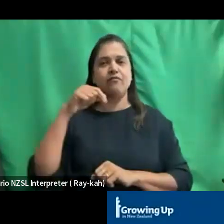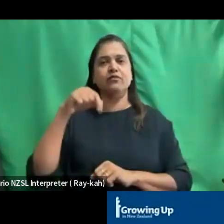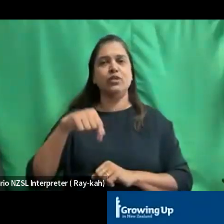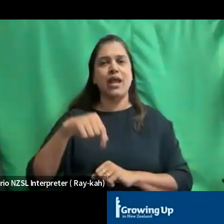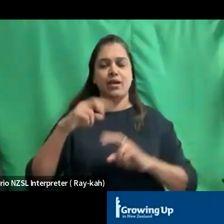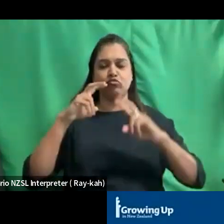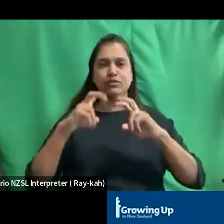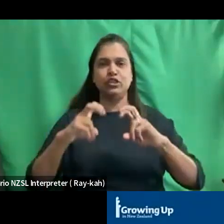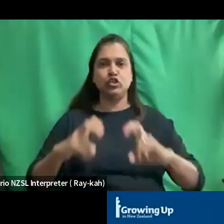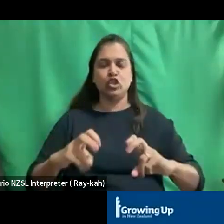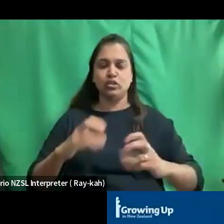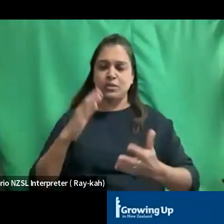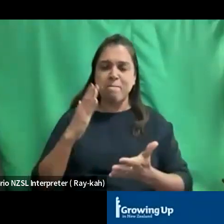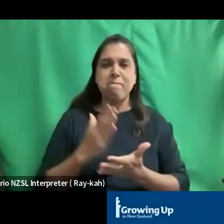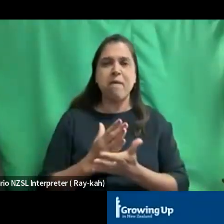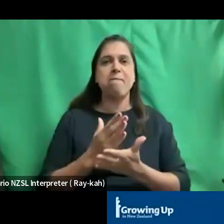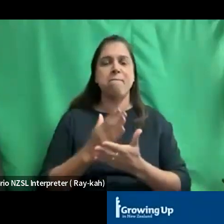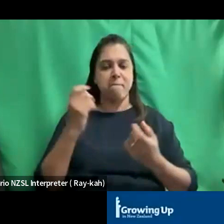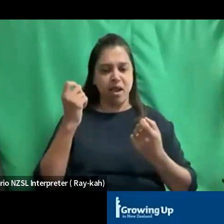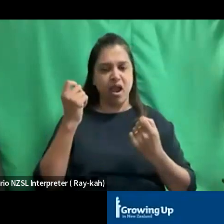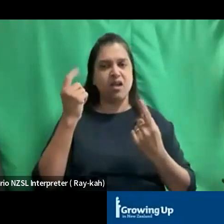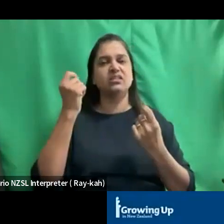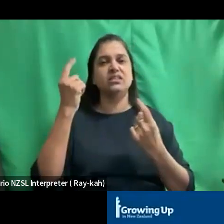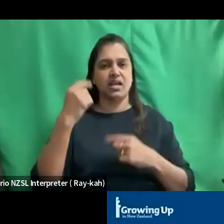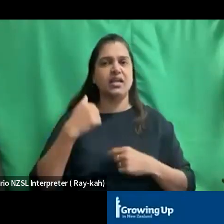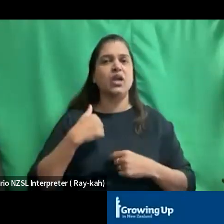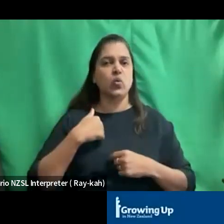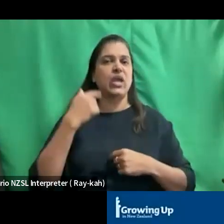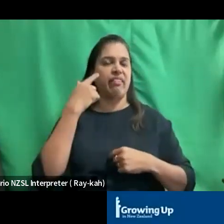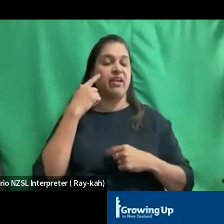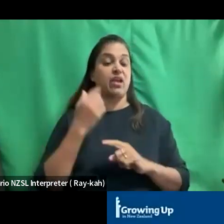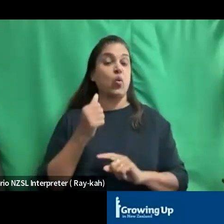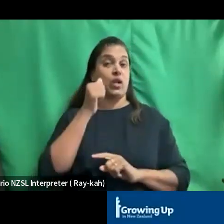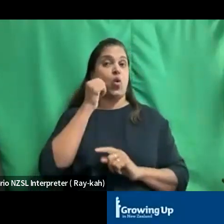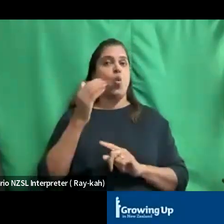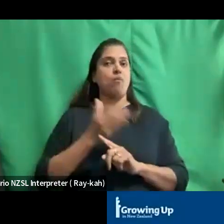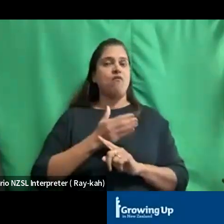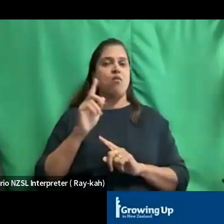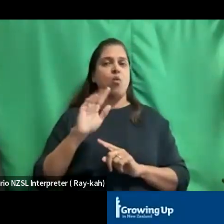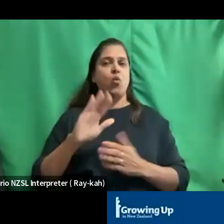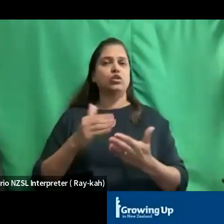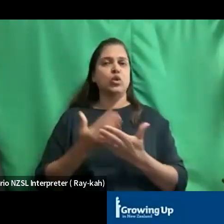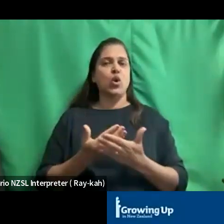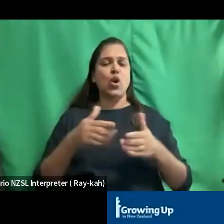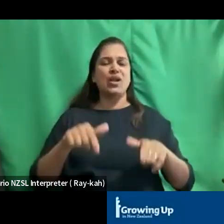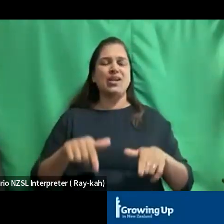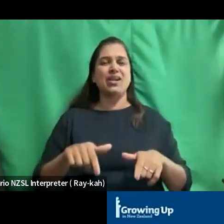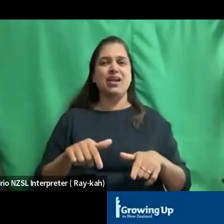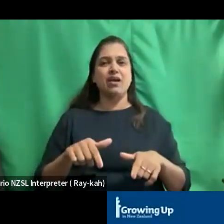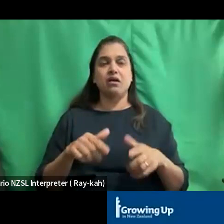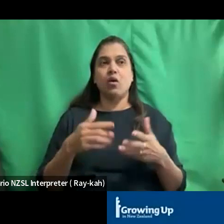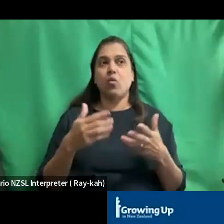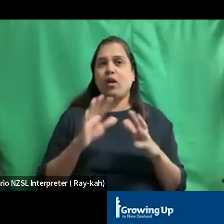confirmatory understanding that we do think that we know what is going on here. We don't know everything,